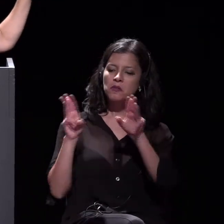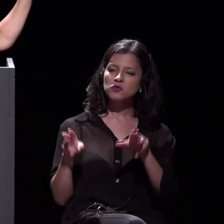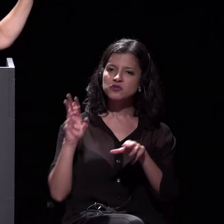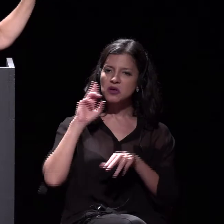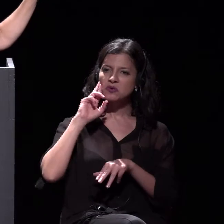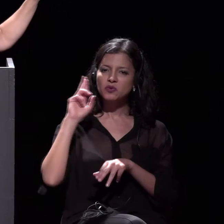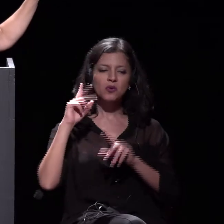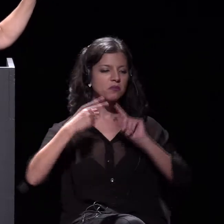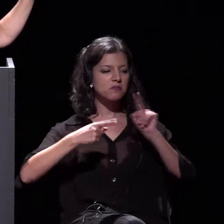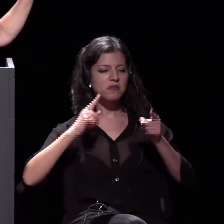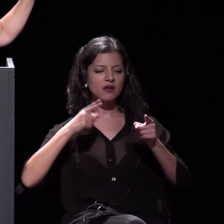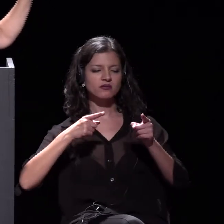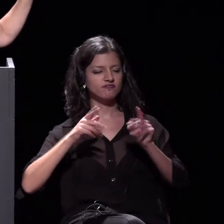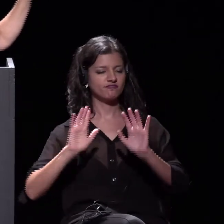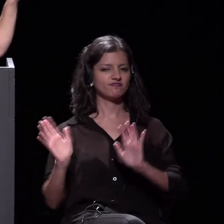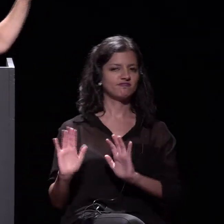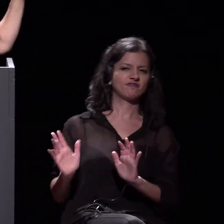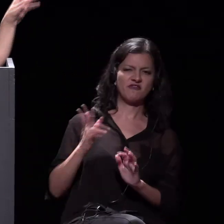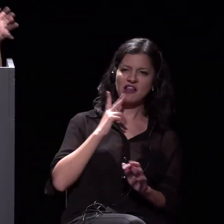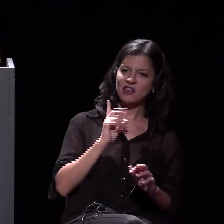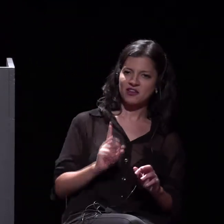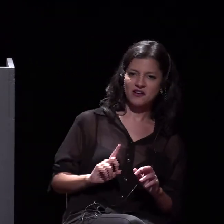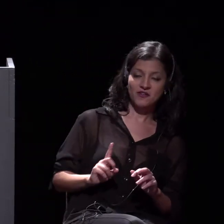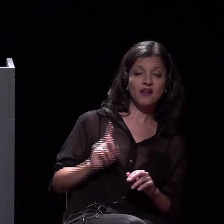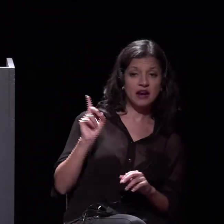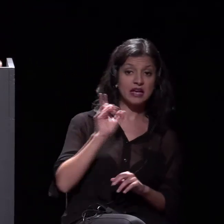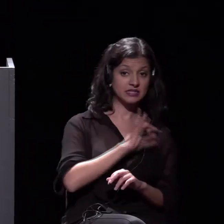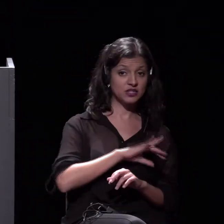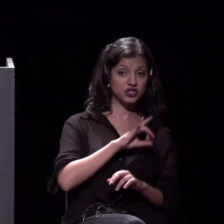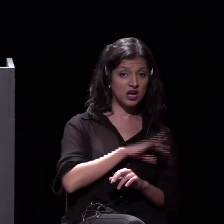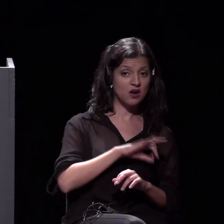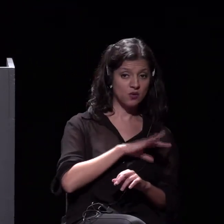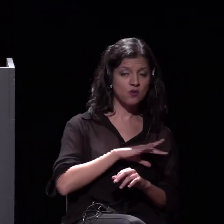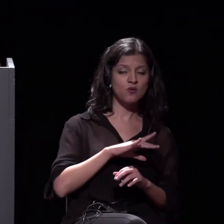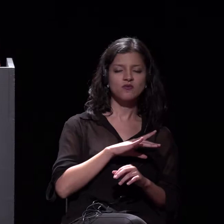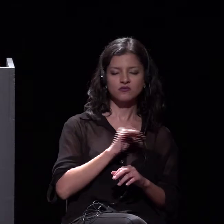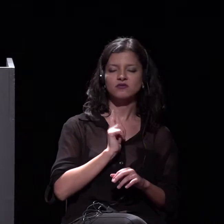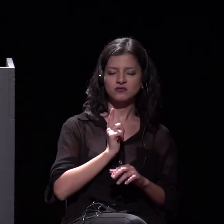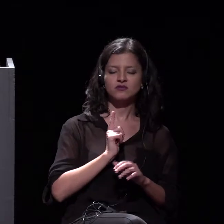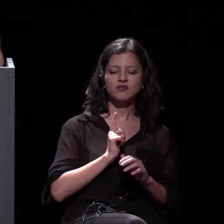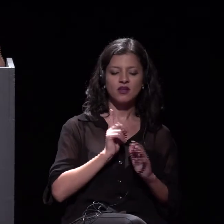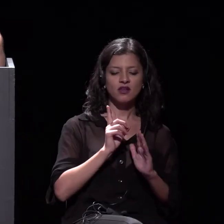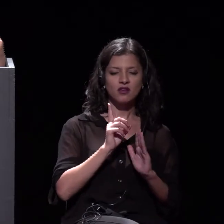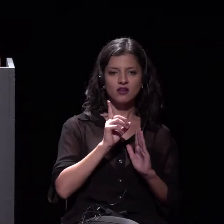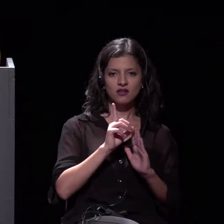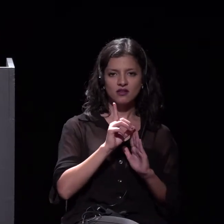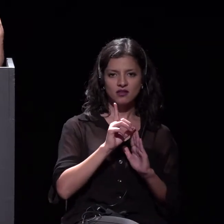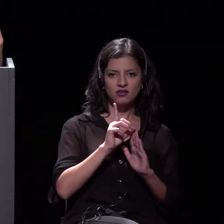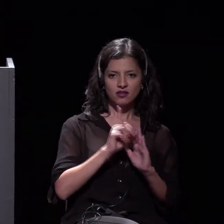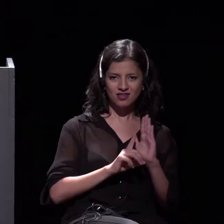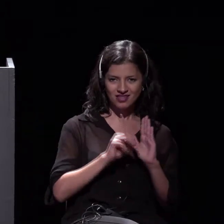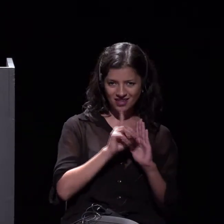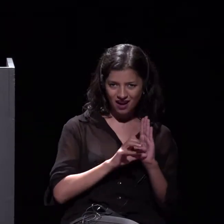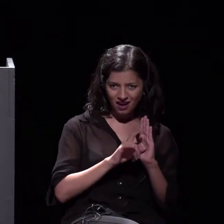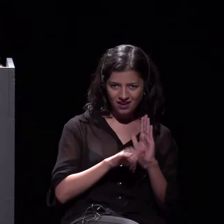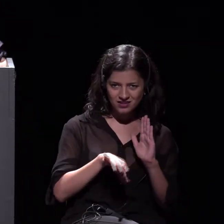Declaration of Santiago de Chile. So as far as they're concerned, the museum is just the product of the community consensus building rather than